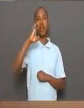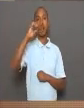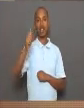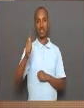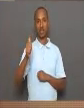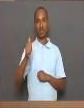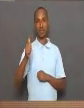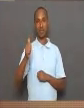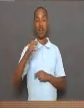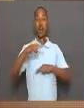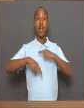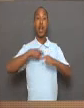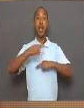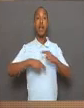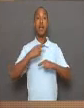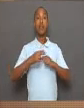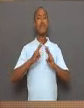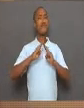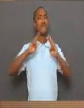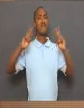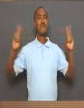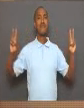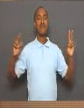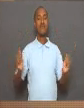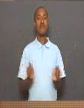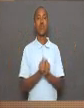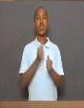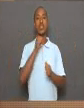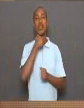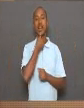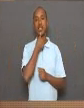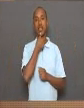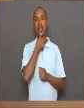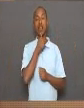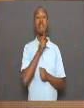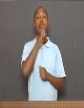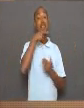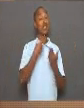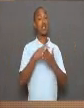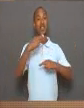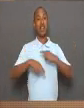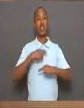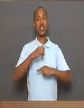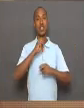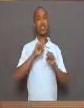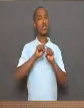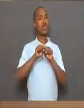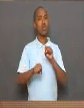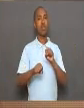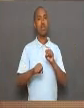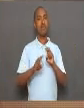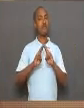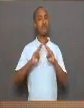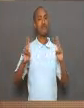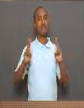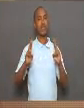calcium, react violently with acids. In fact, these reactions are so violent that